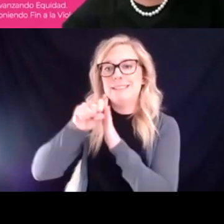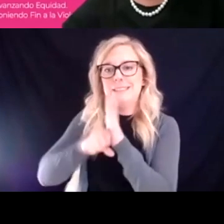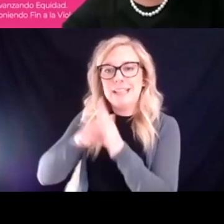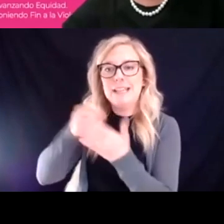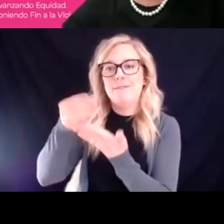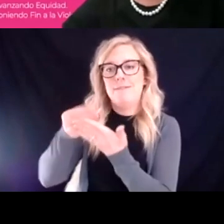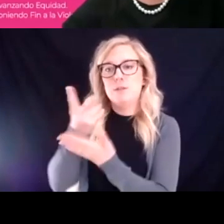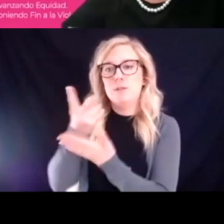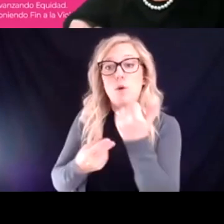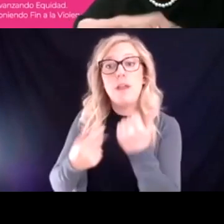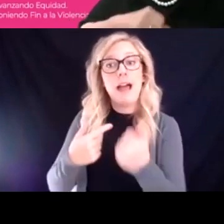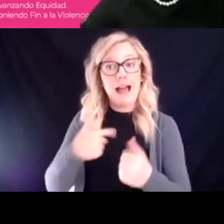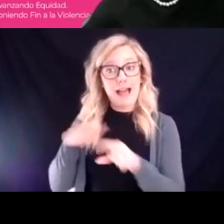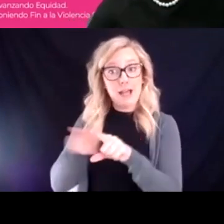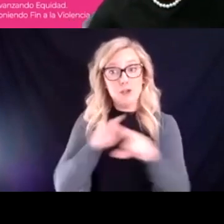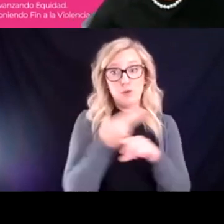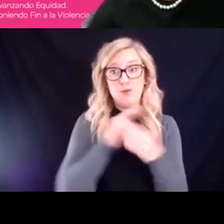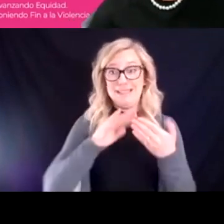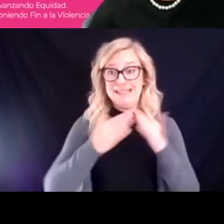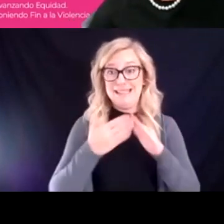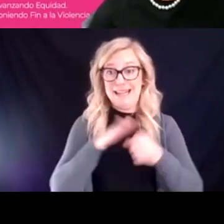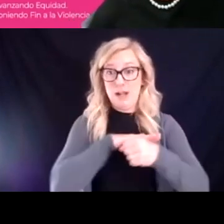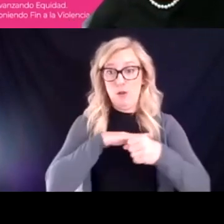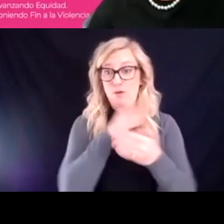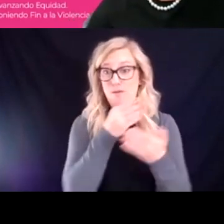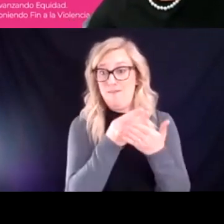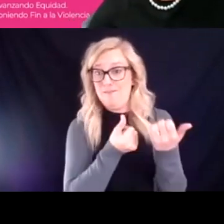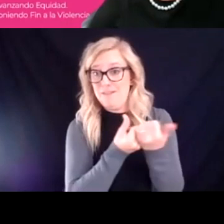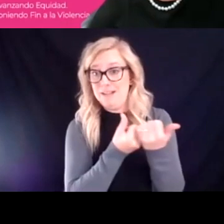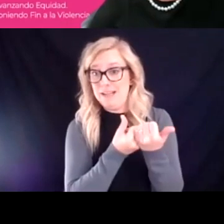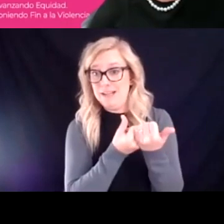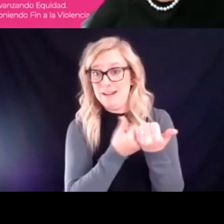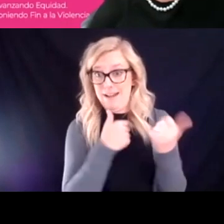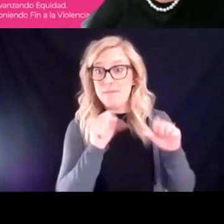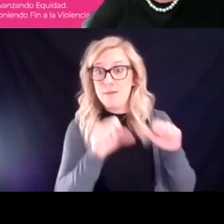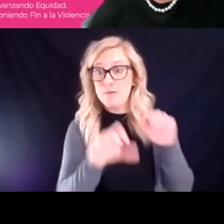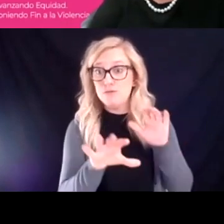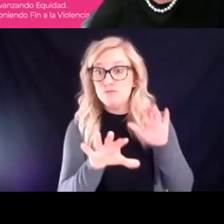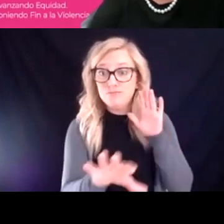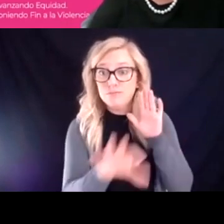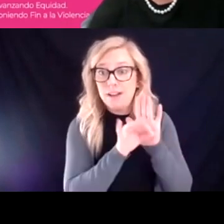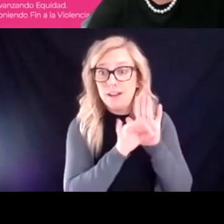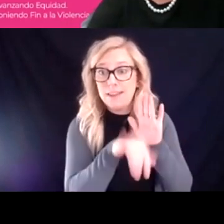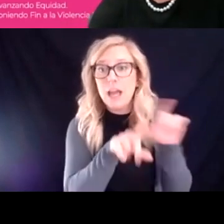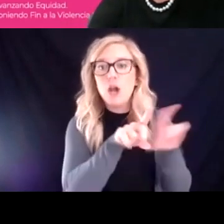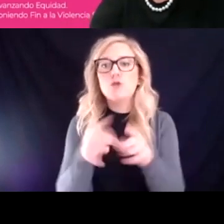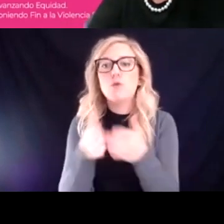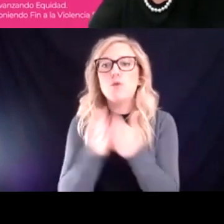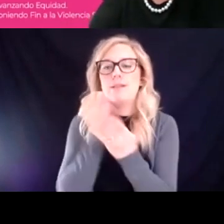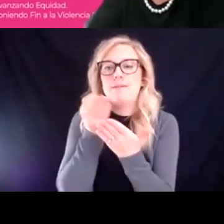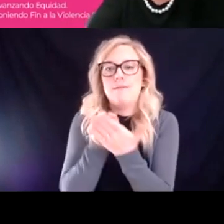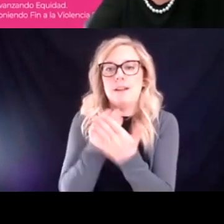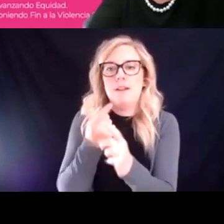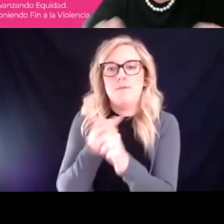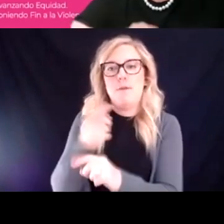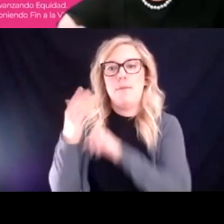lot of city funding. I'm able to find these funds and also I request funding from the county. We have